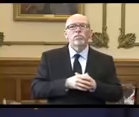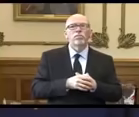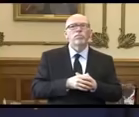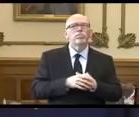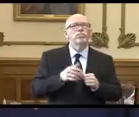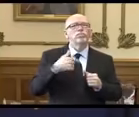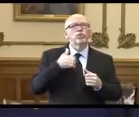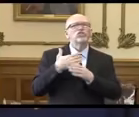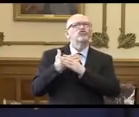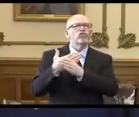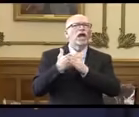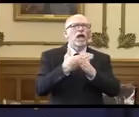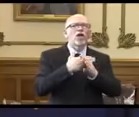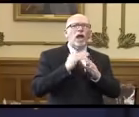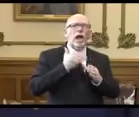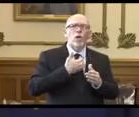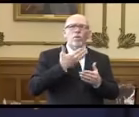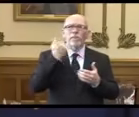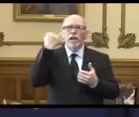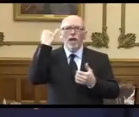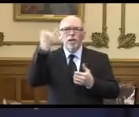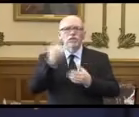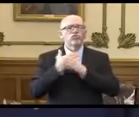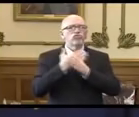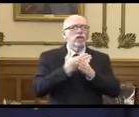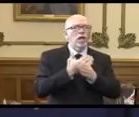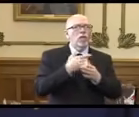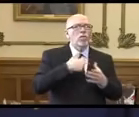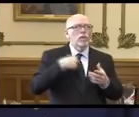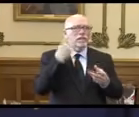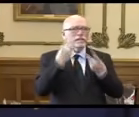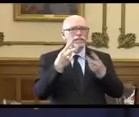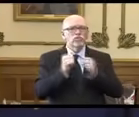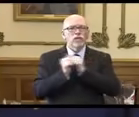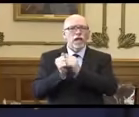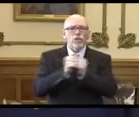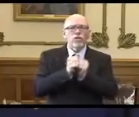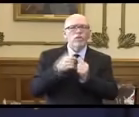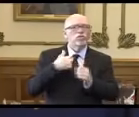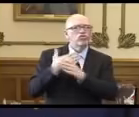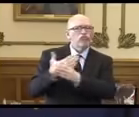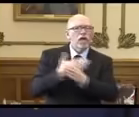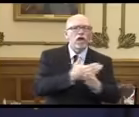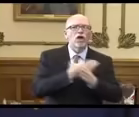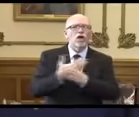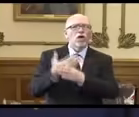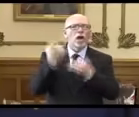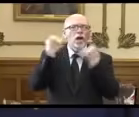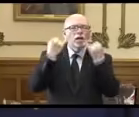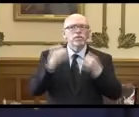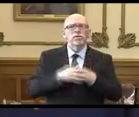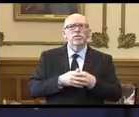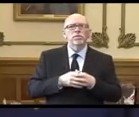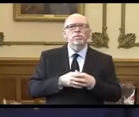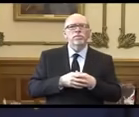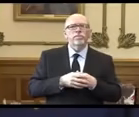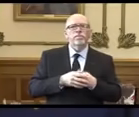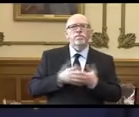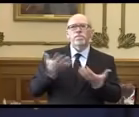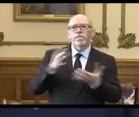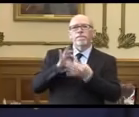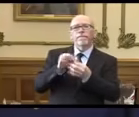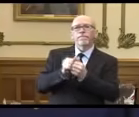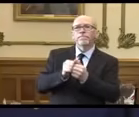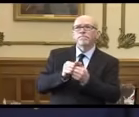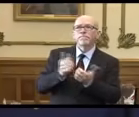we're sharing best practices and we're sharing what we're seeing together. And so in terms of whether it has to do